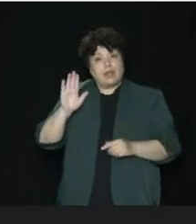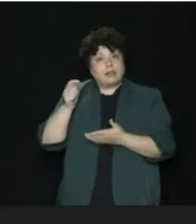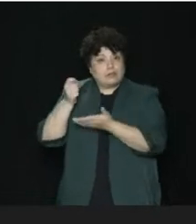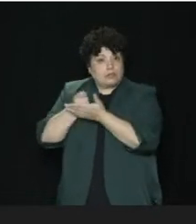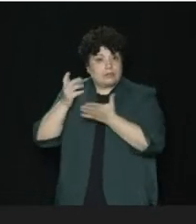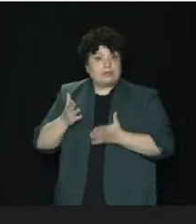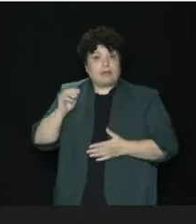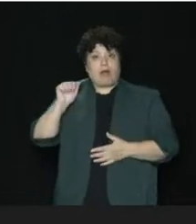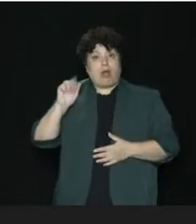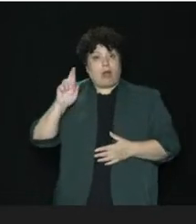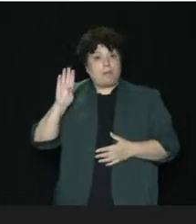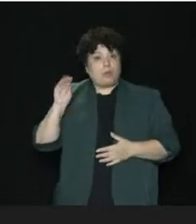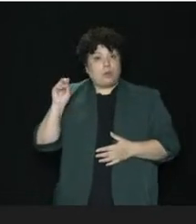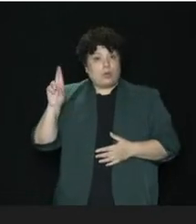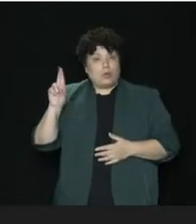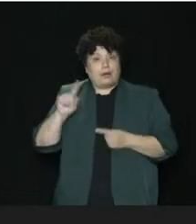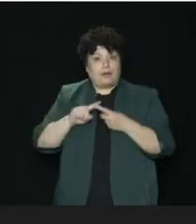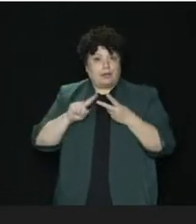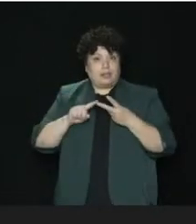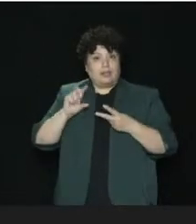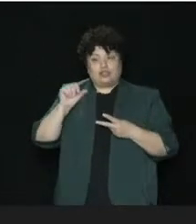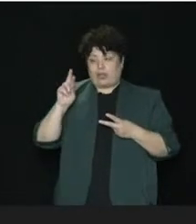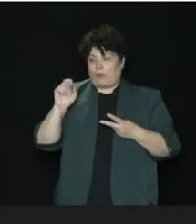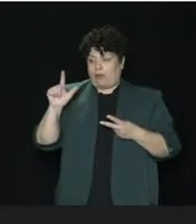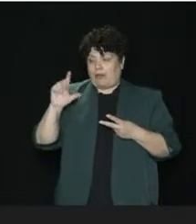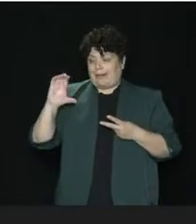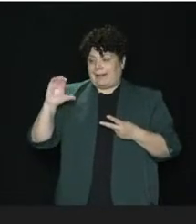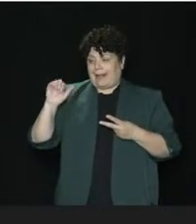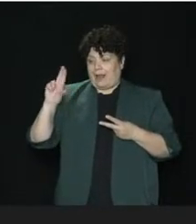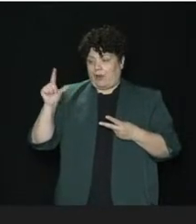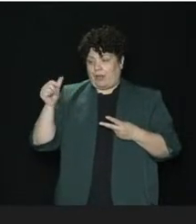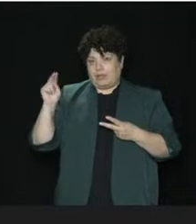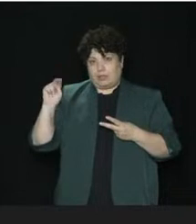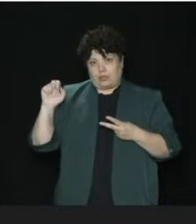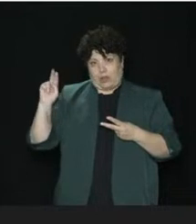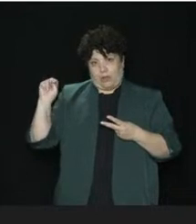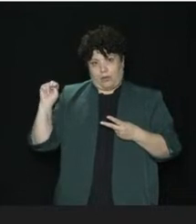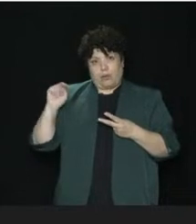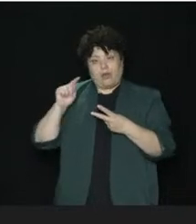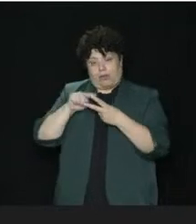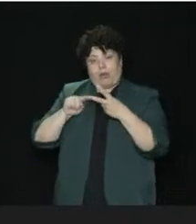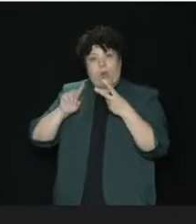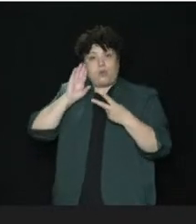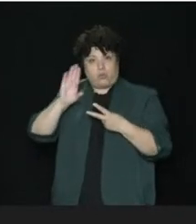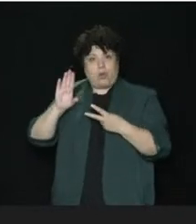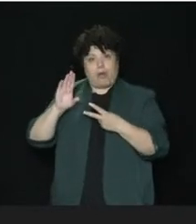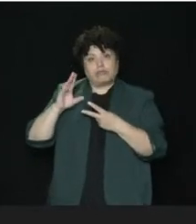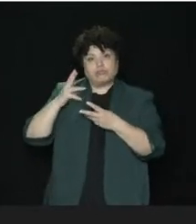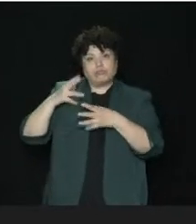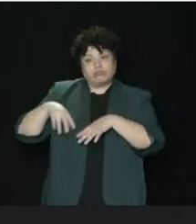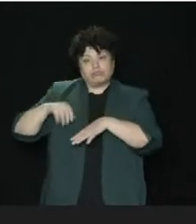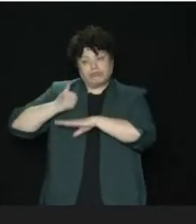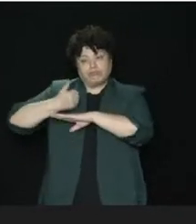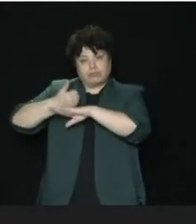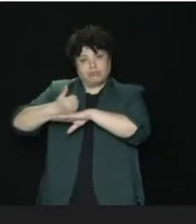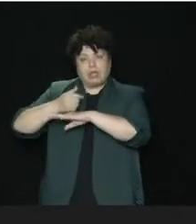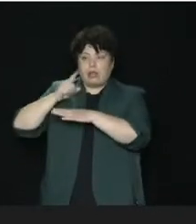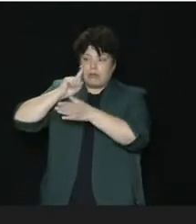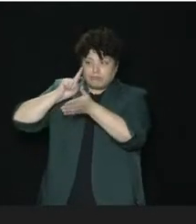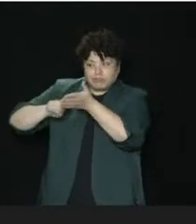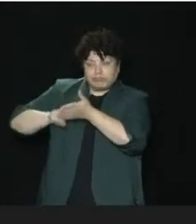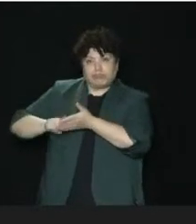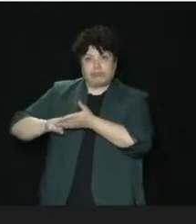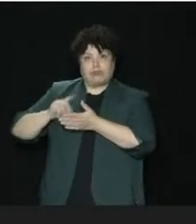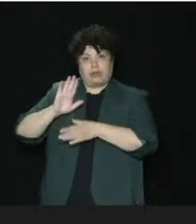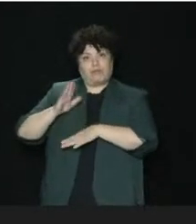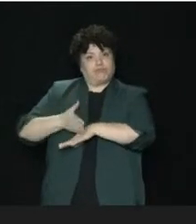Justice Arbour and General Carignan's work to set up better support measures for